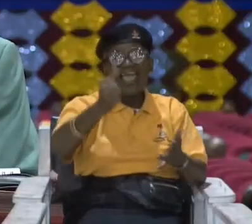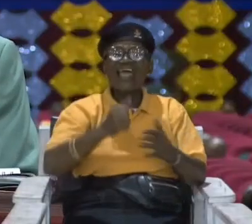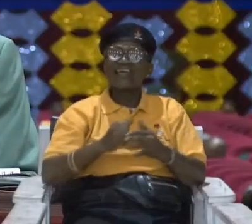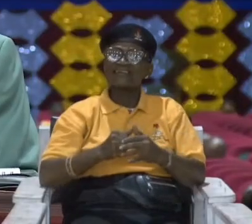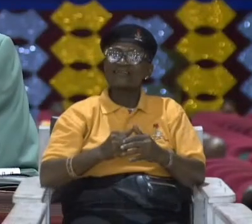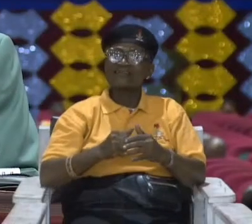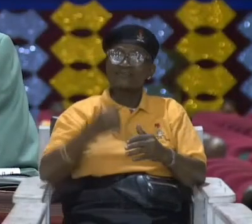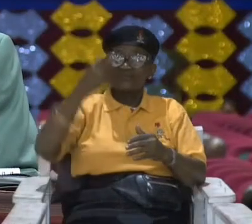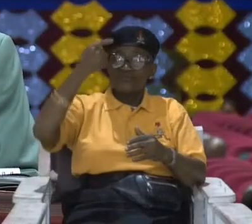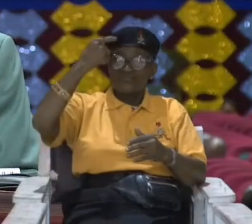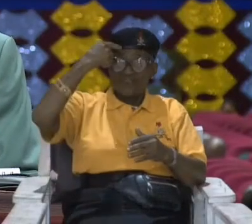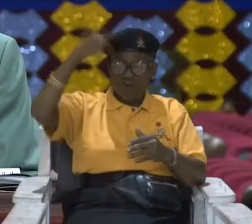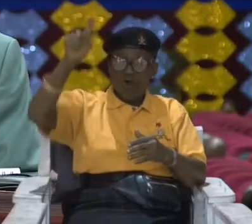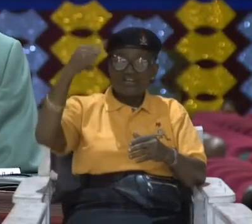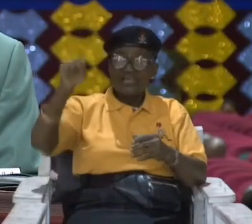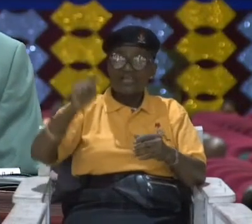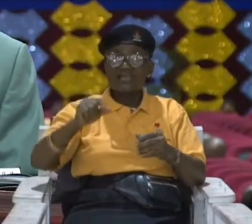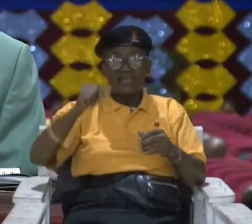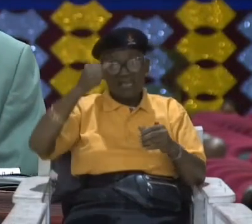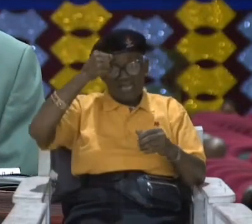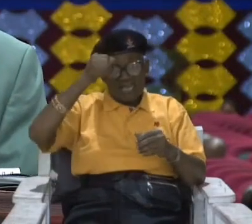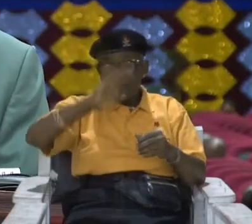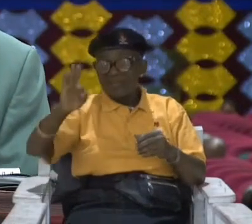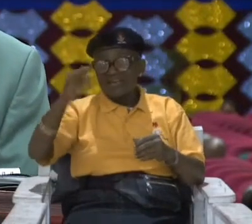And for the rest of their life, wherever they go,